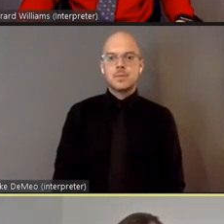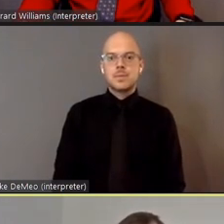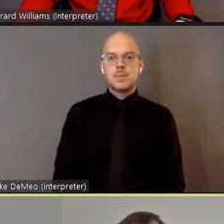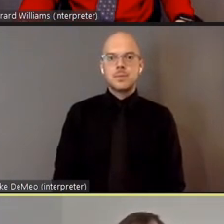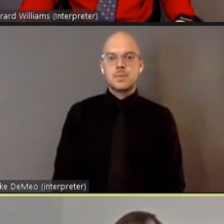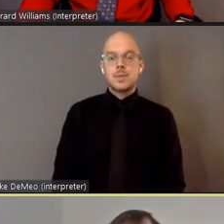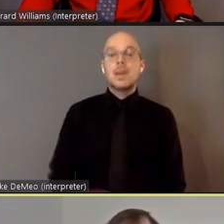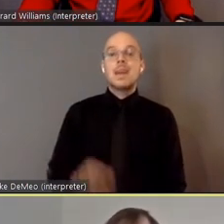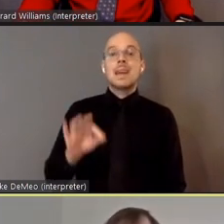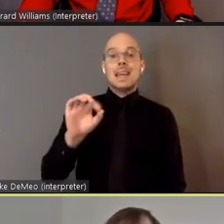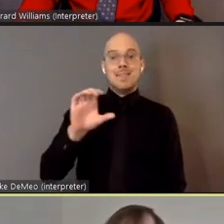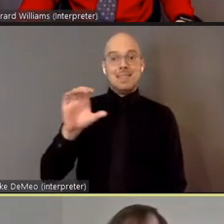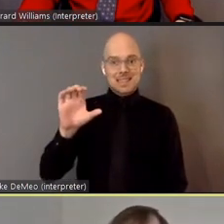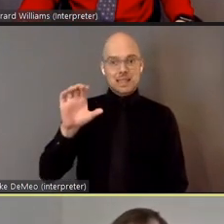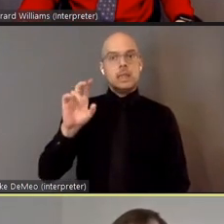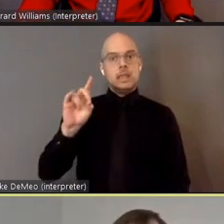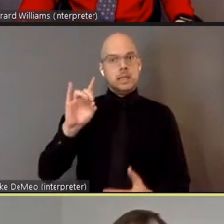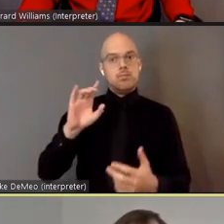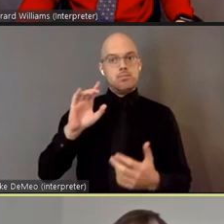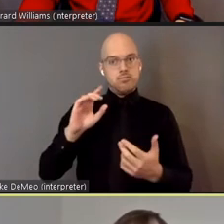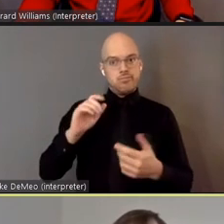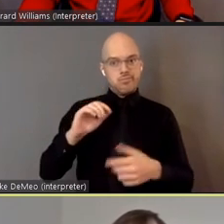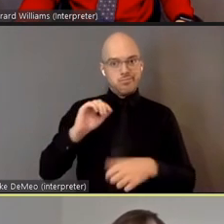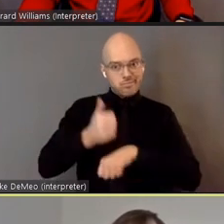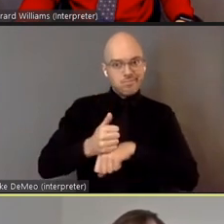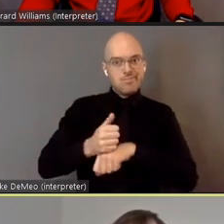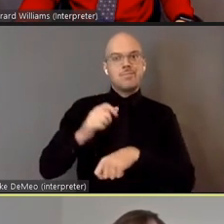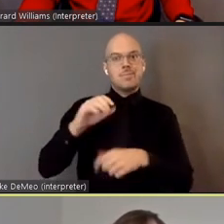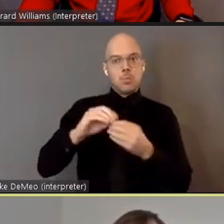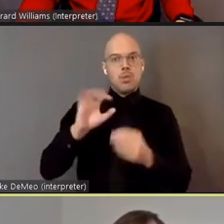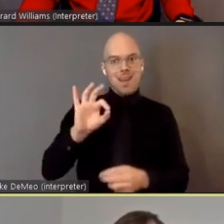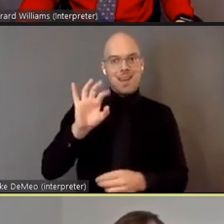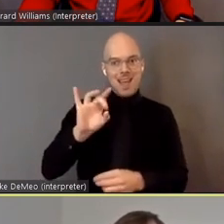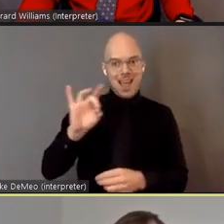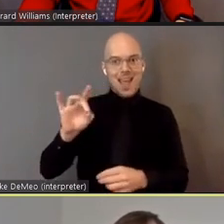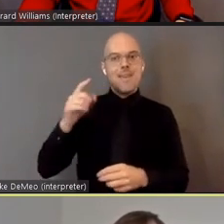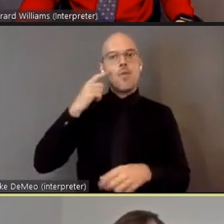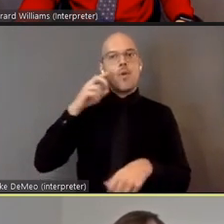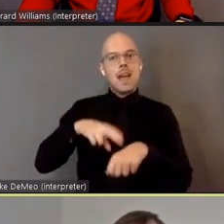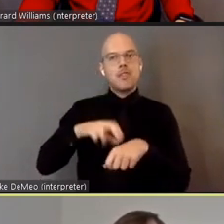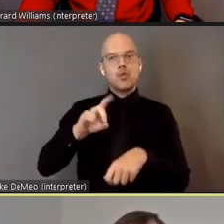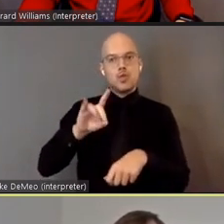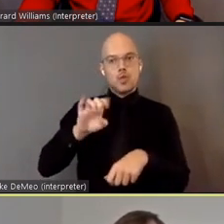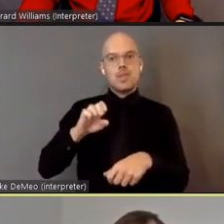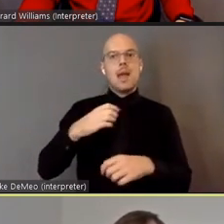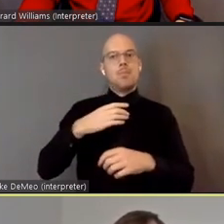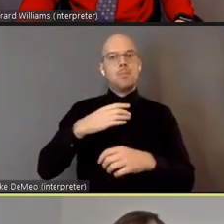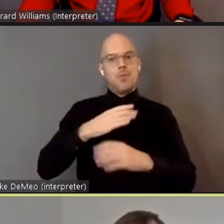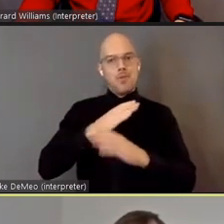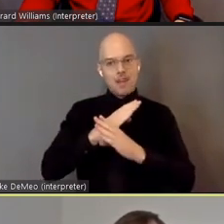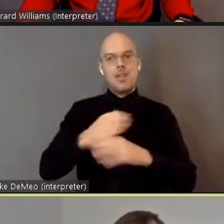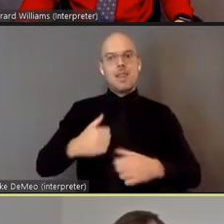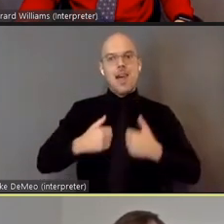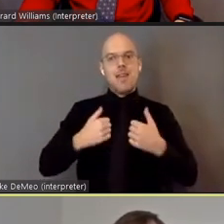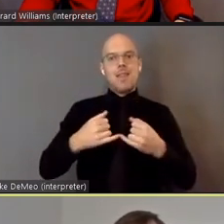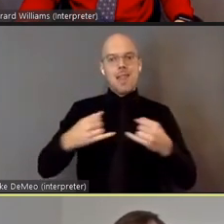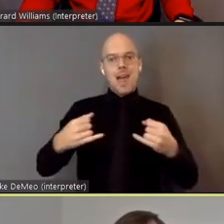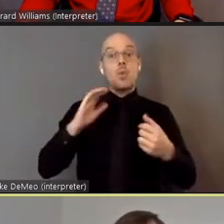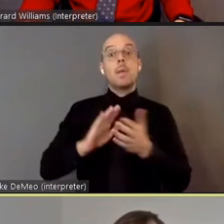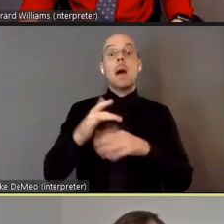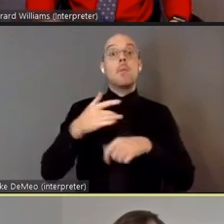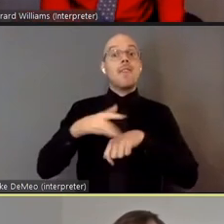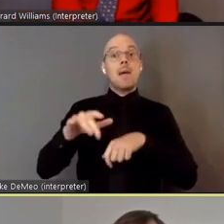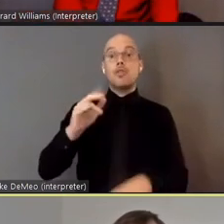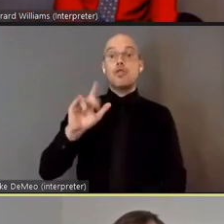The FCC has designated 988 for the National Suicide Prevention Lifeline to be available July